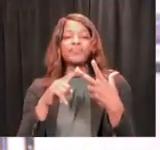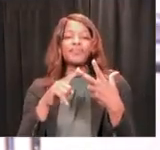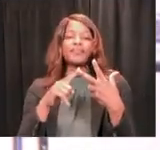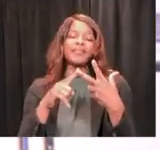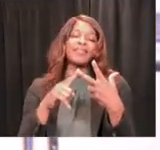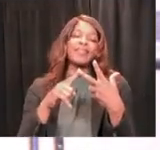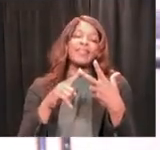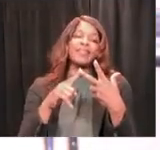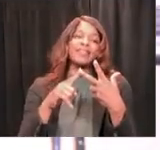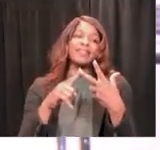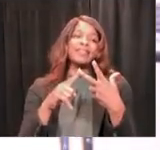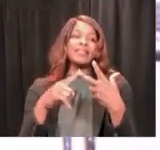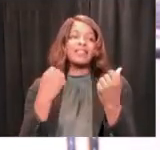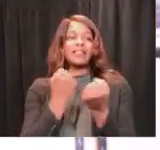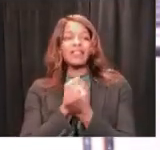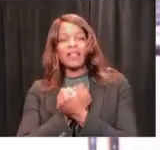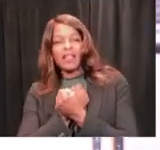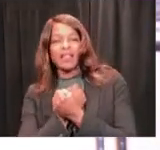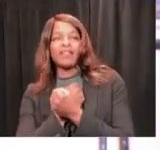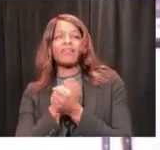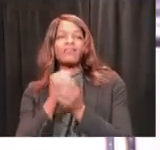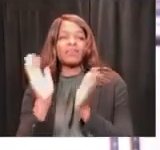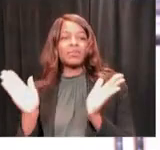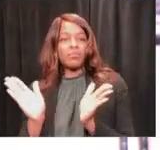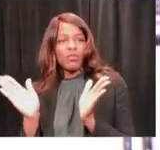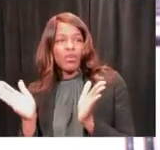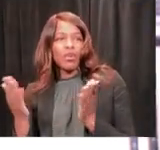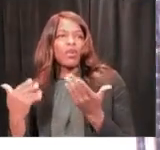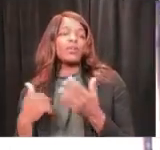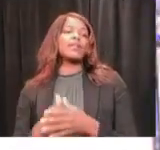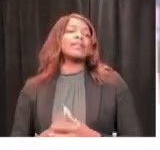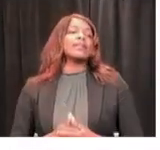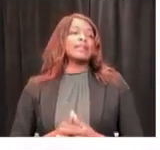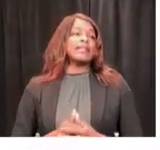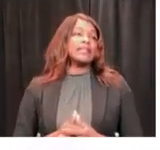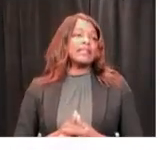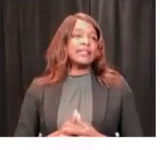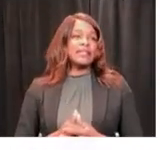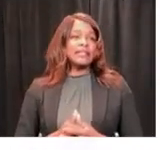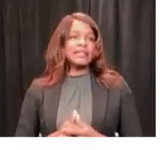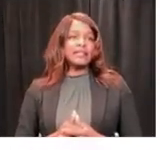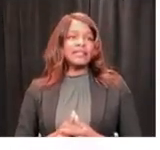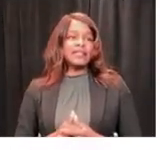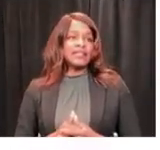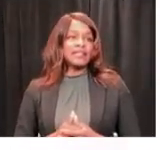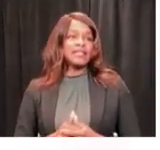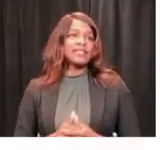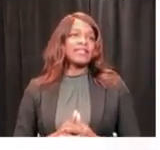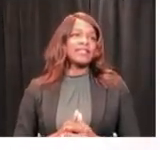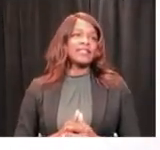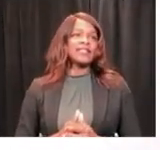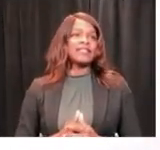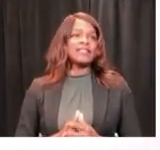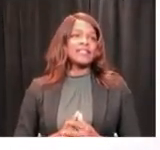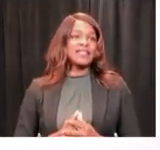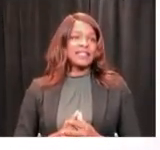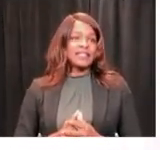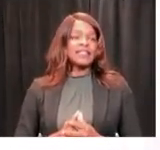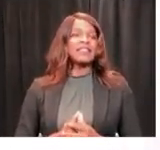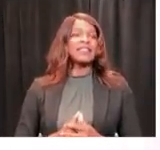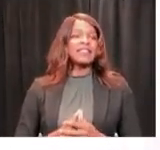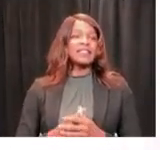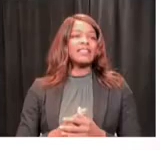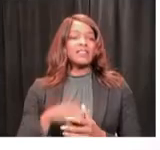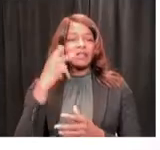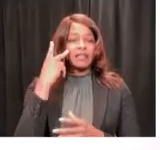right? This affection, this admiration, this affirmation, right? That you find this in Matthew 3,